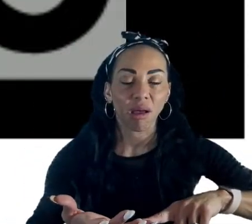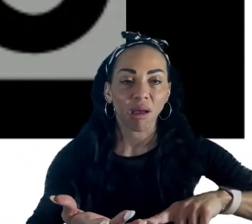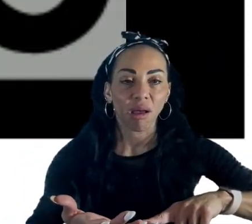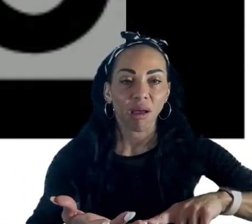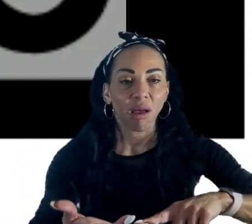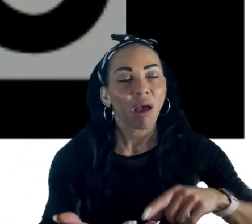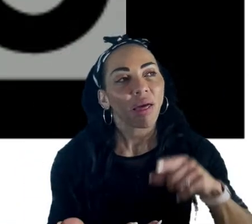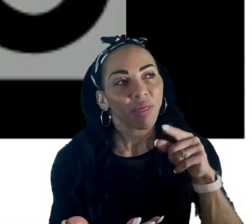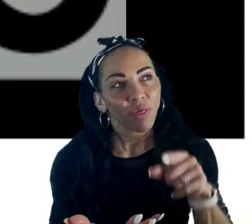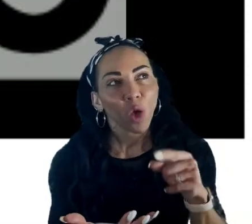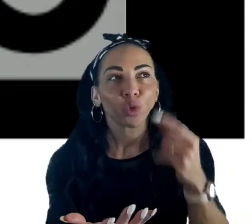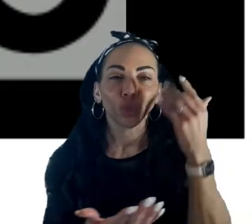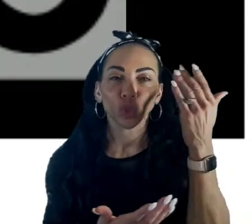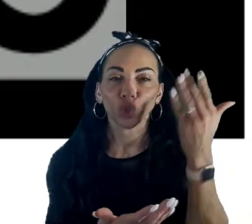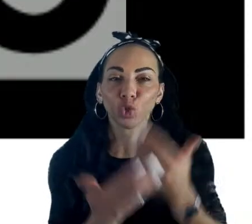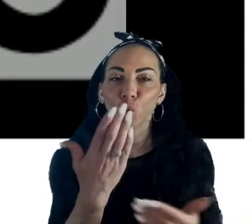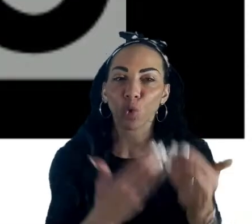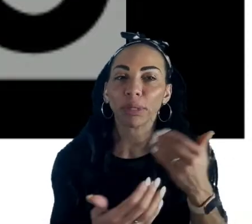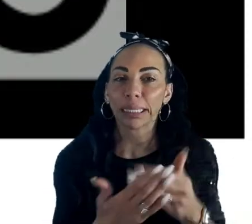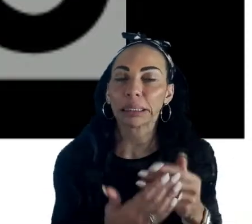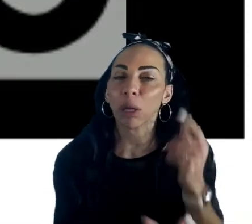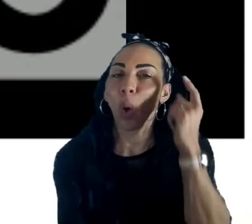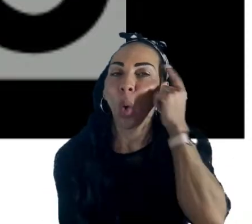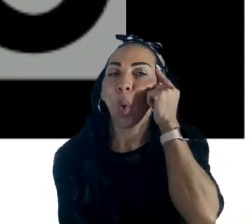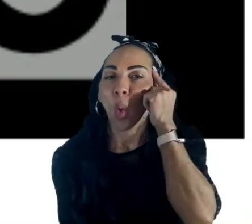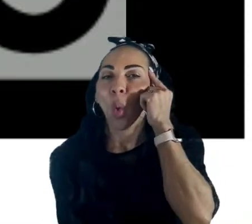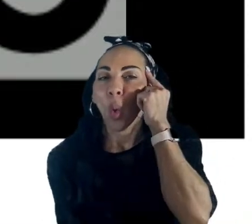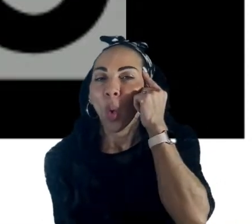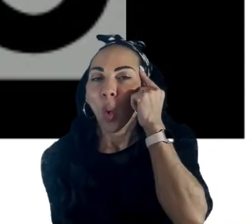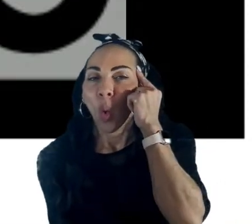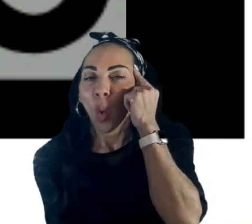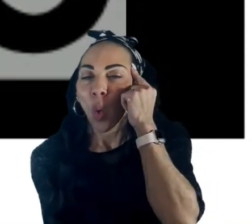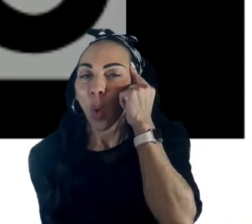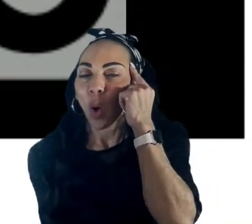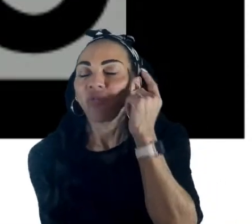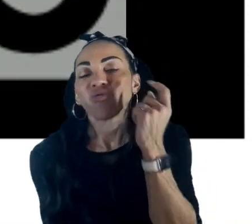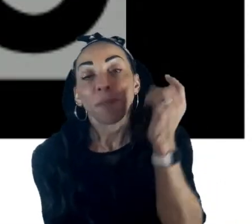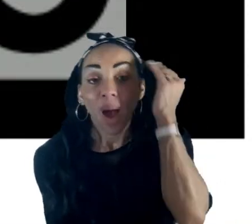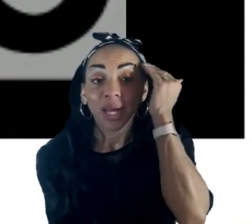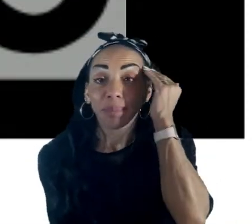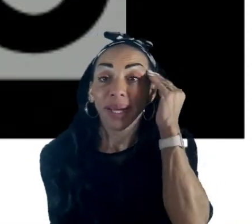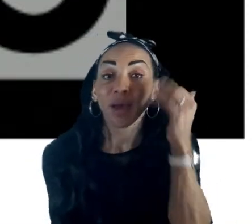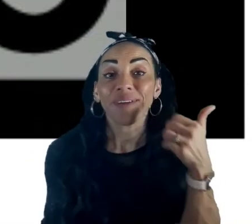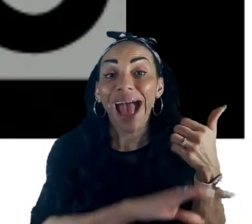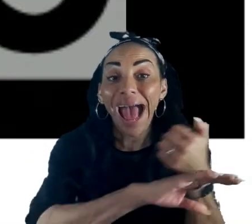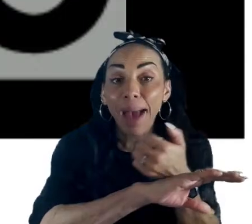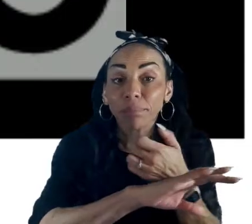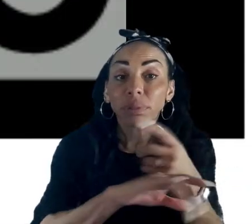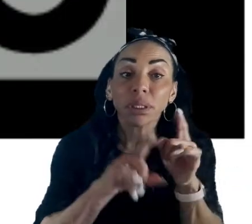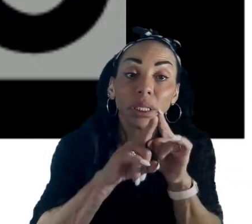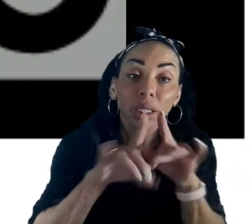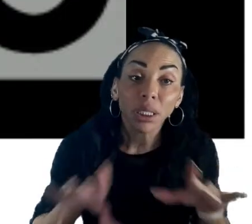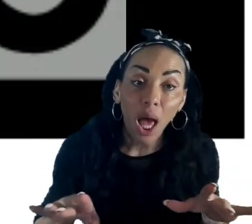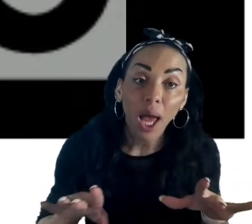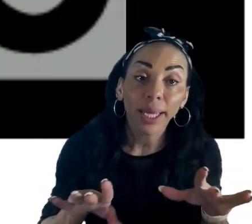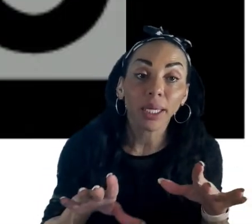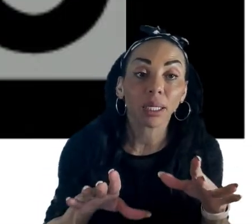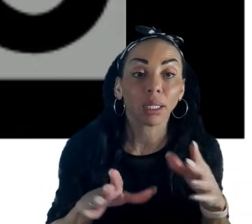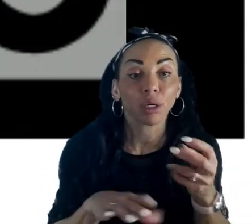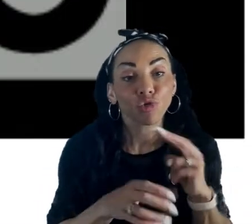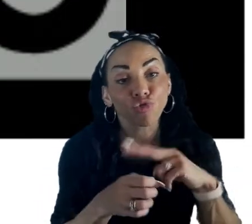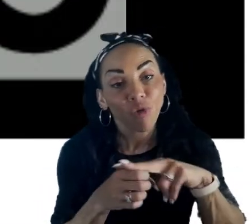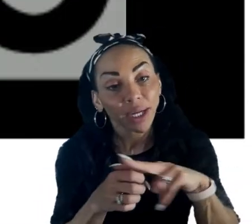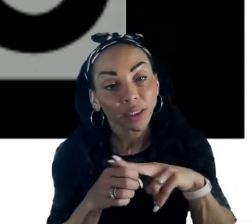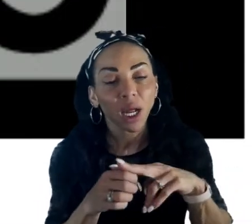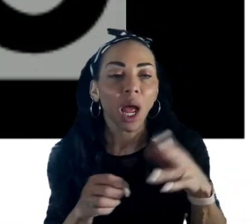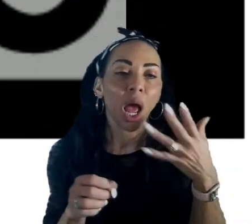I've heard about apps like Grindr. So I want to like create a kind of interface,